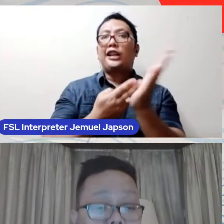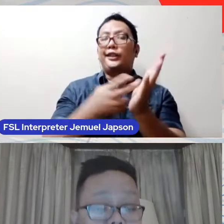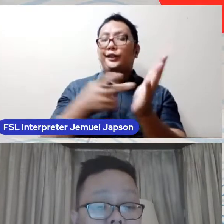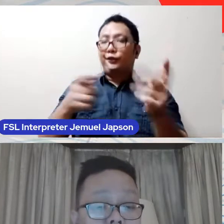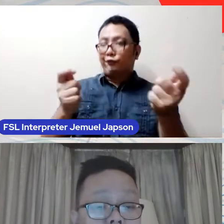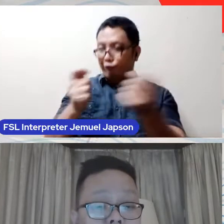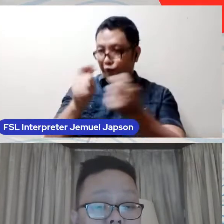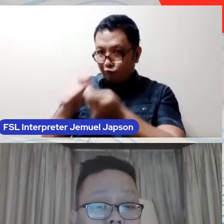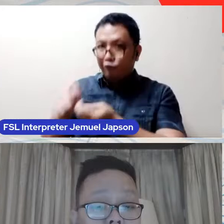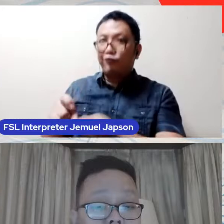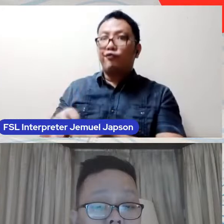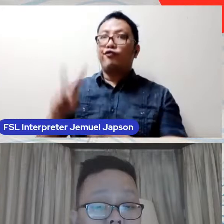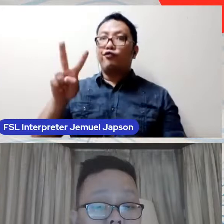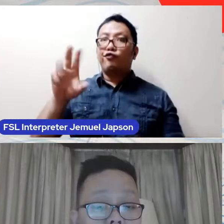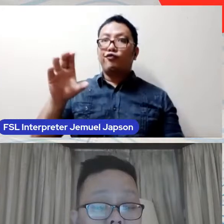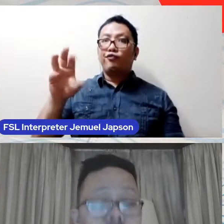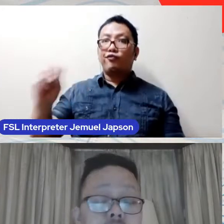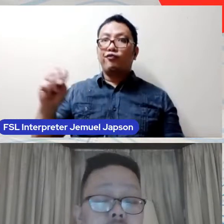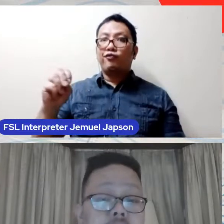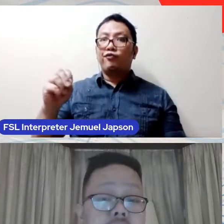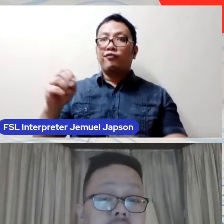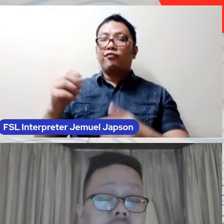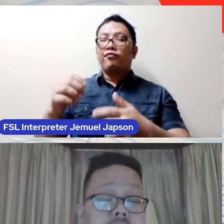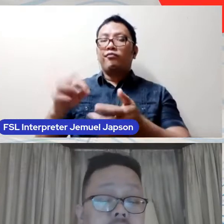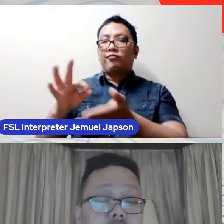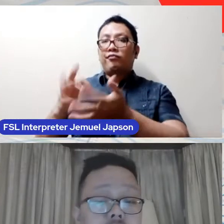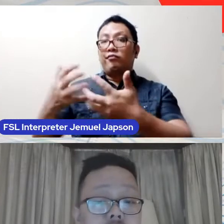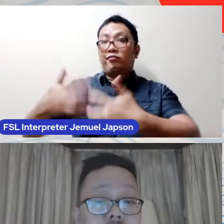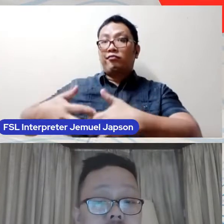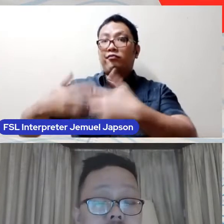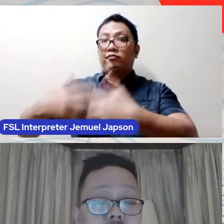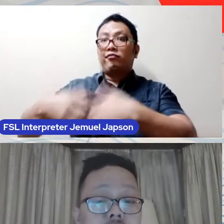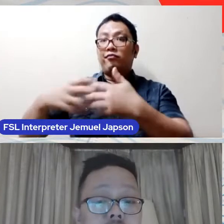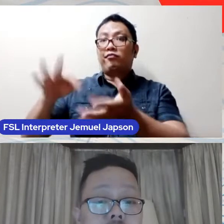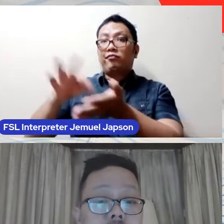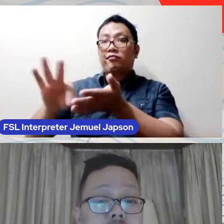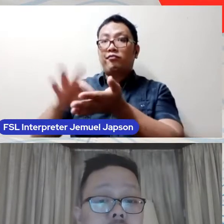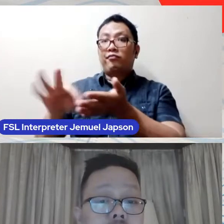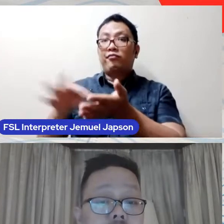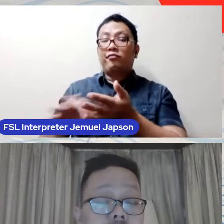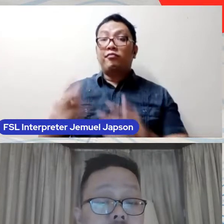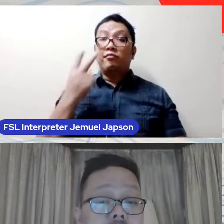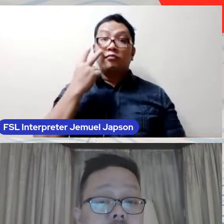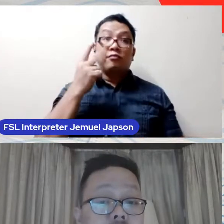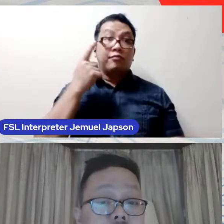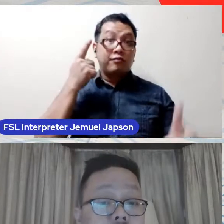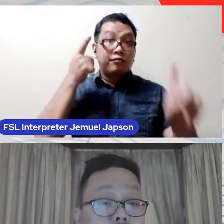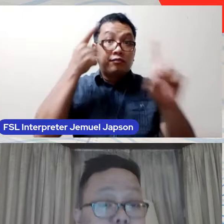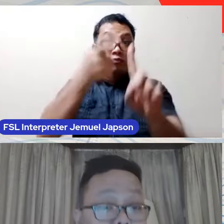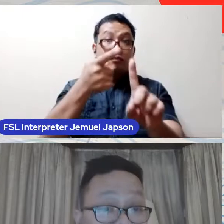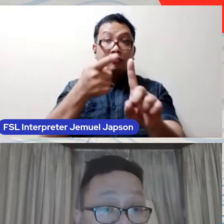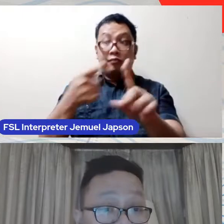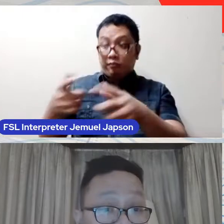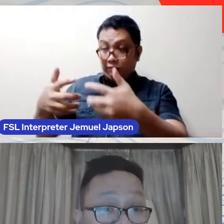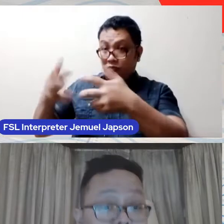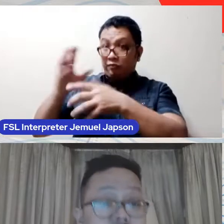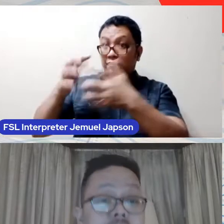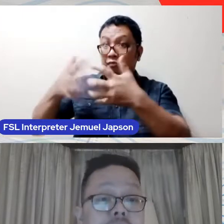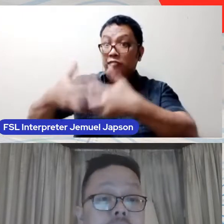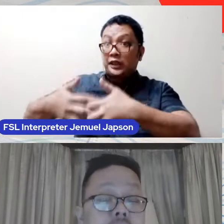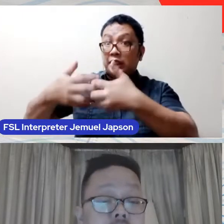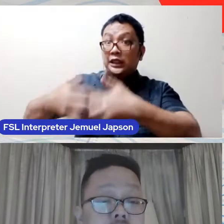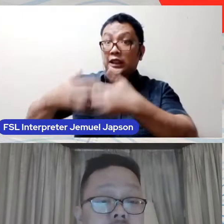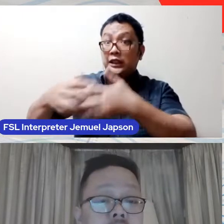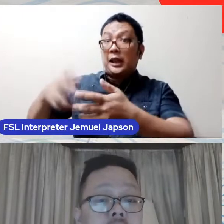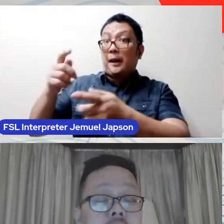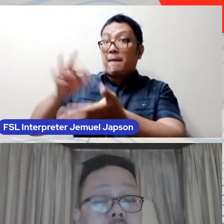of the vote counting machines? Well, ang objective niya talaga, no, is to see if the machines are counting properly, right? If